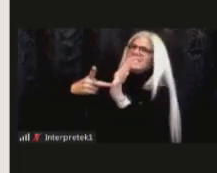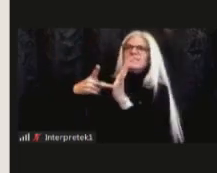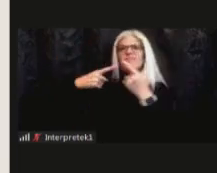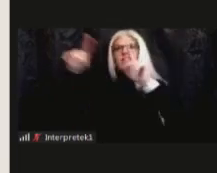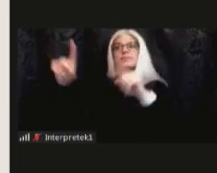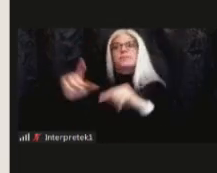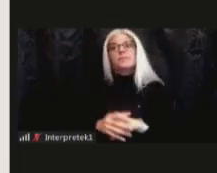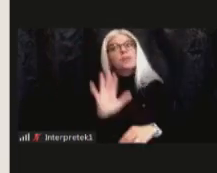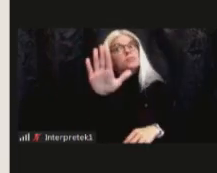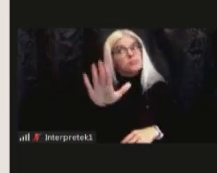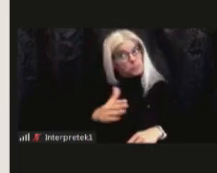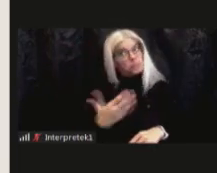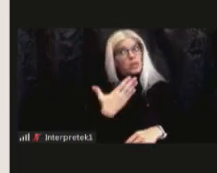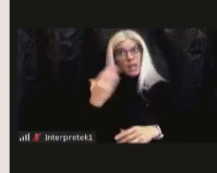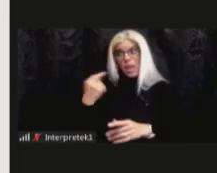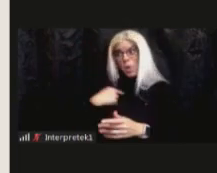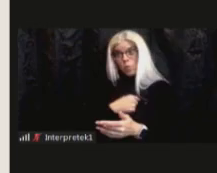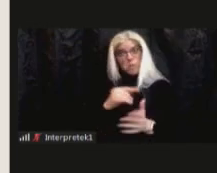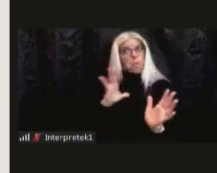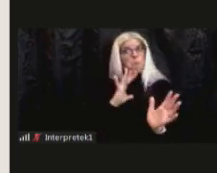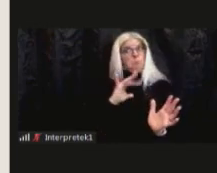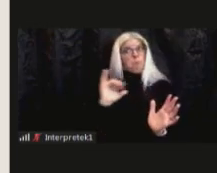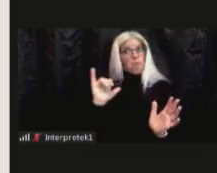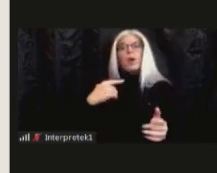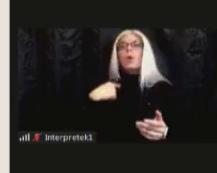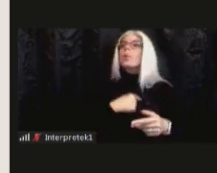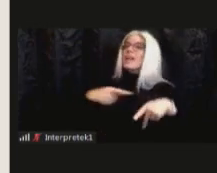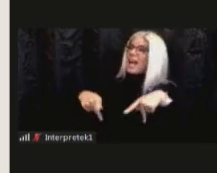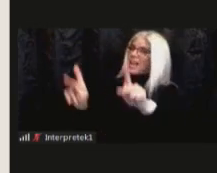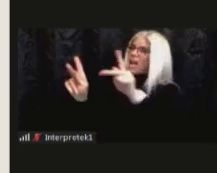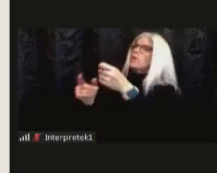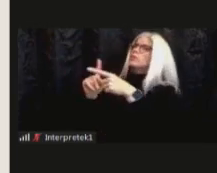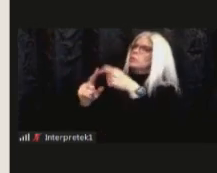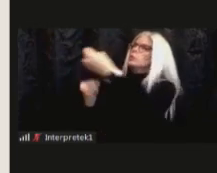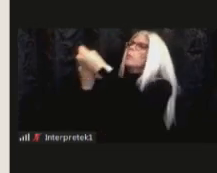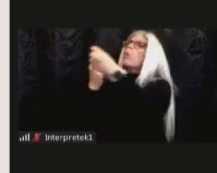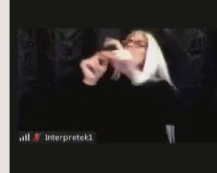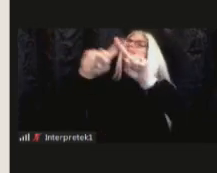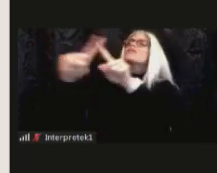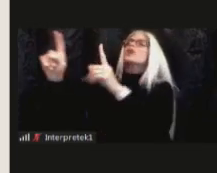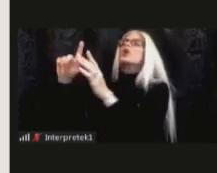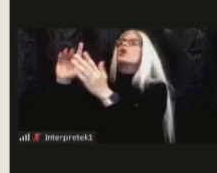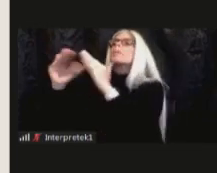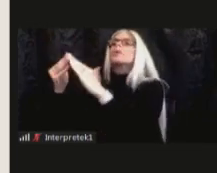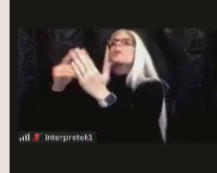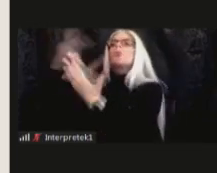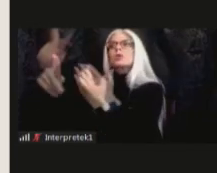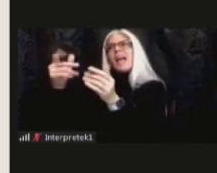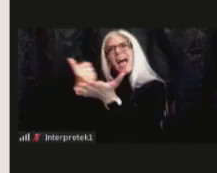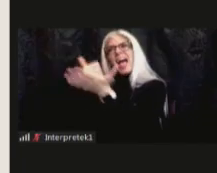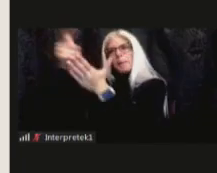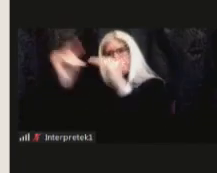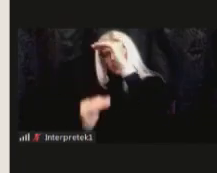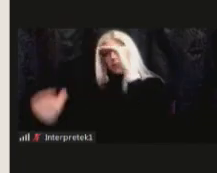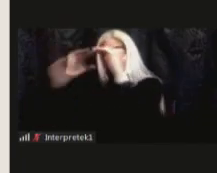this experience is it allows us to support other community programs in reaching their identified intended outcomes. And Rakia will share a little